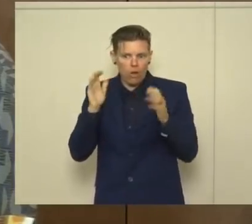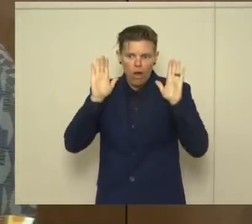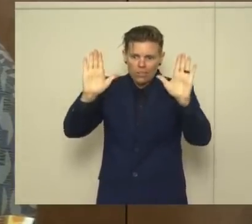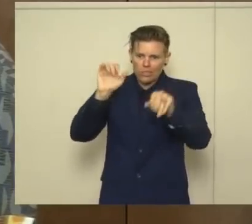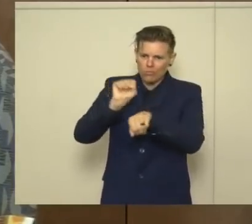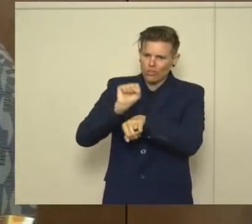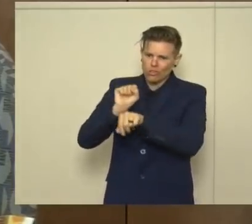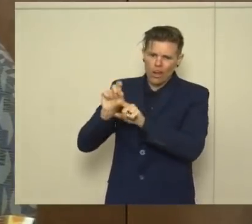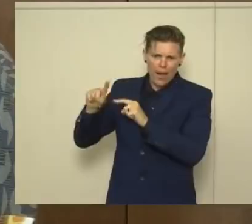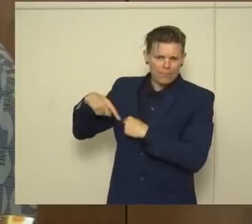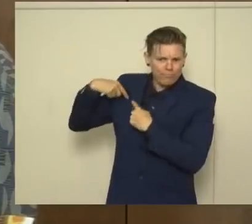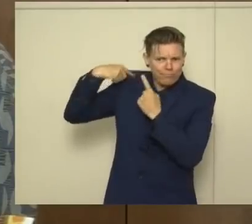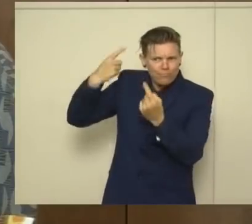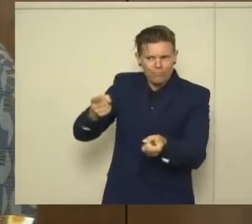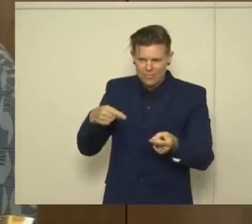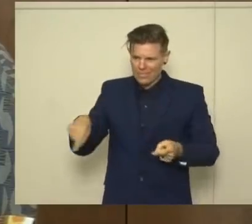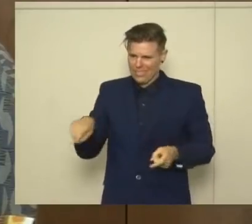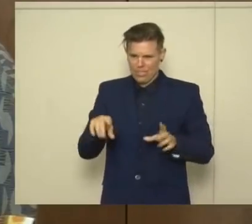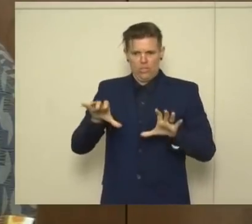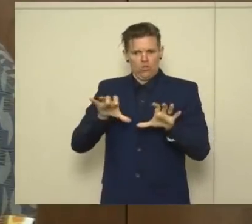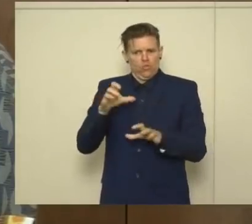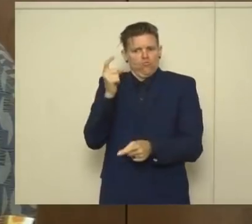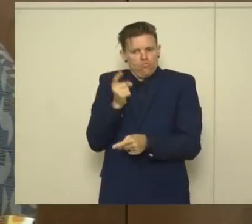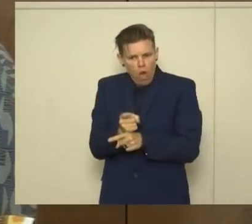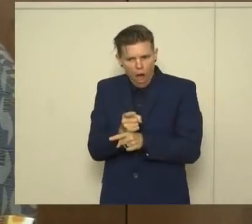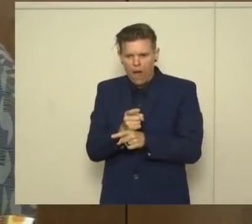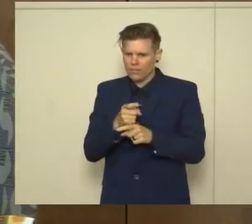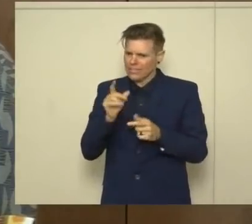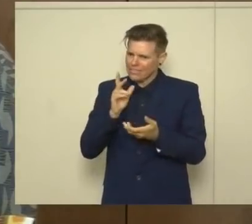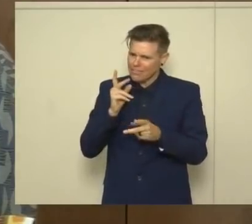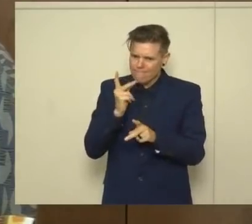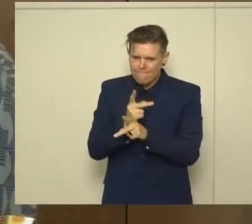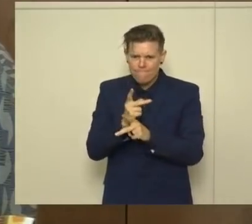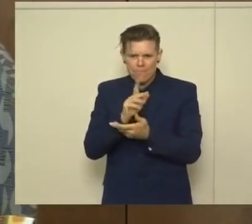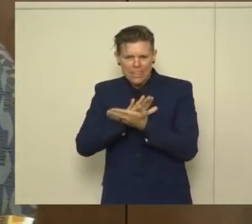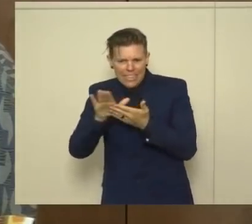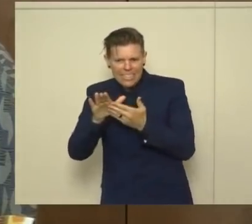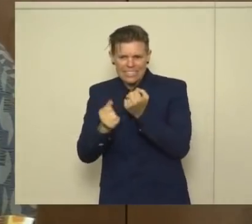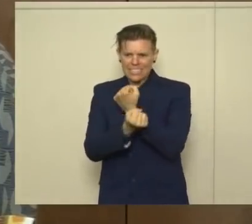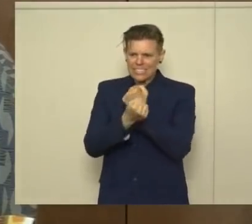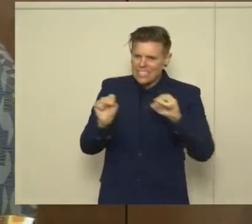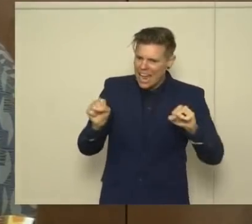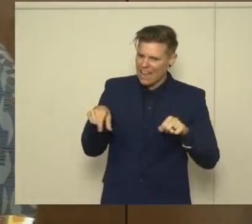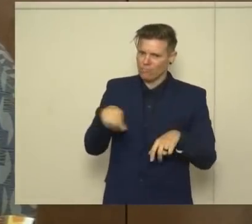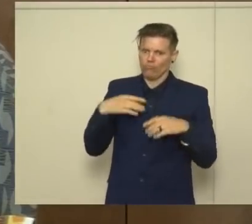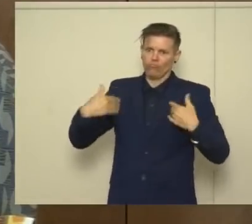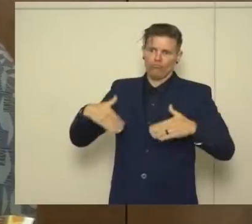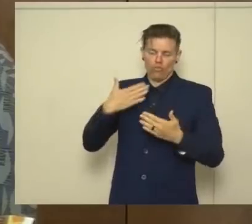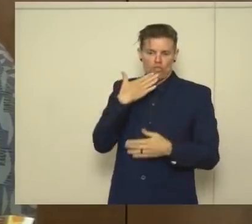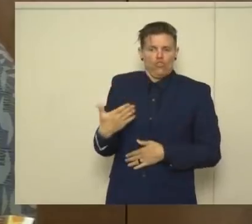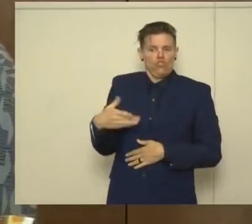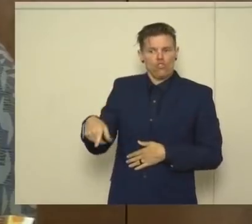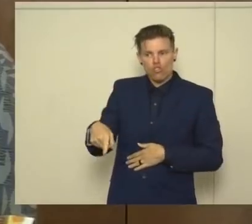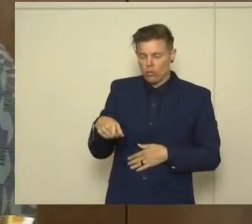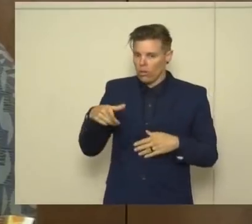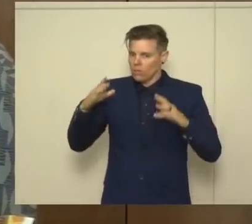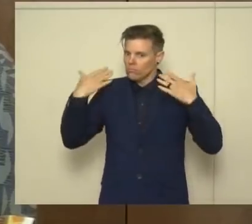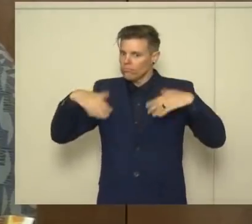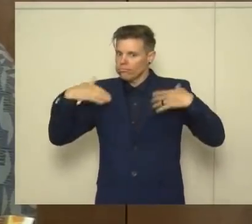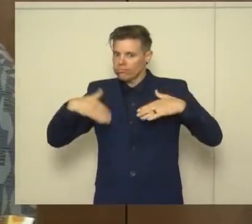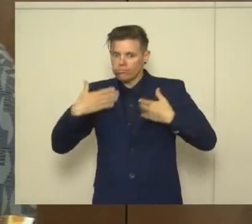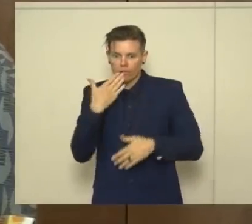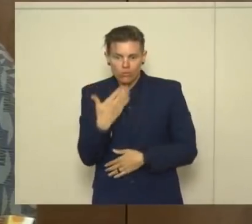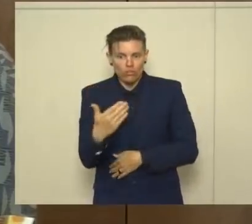we're doing right in New Mexico. Look no further than our child care workers and centers, who have been amazing.